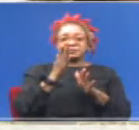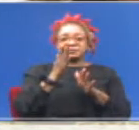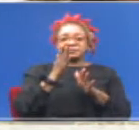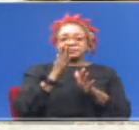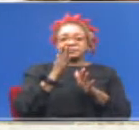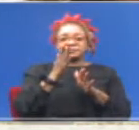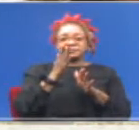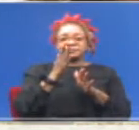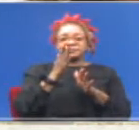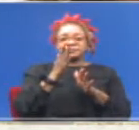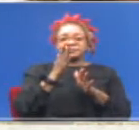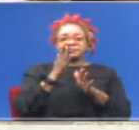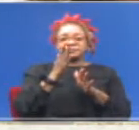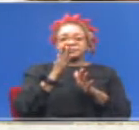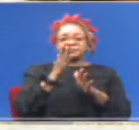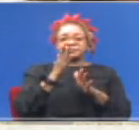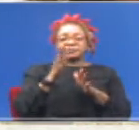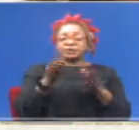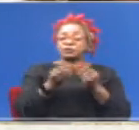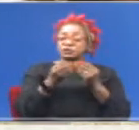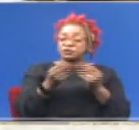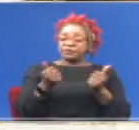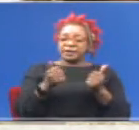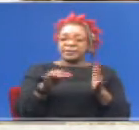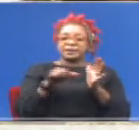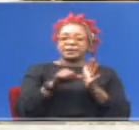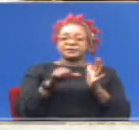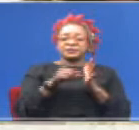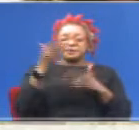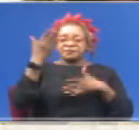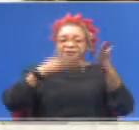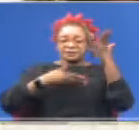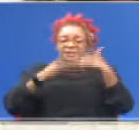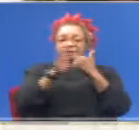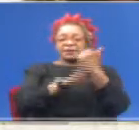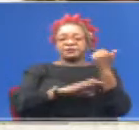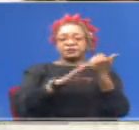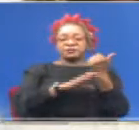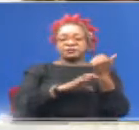strict deadlines for resolving the crisis facing the country.